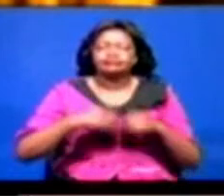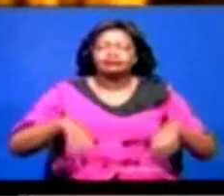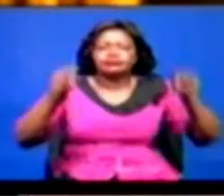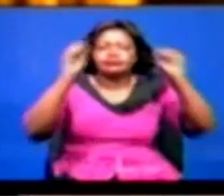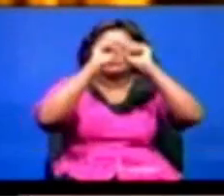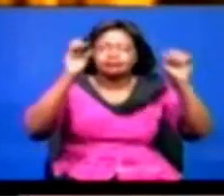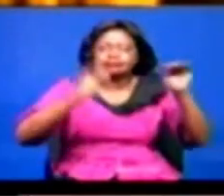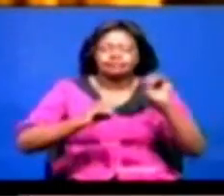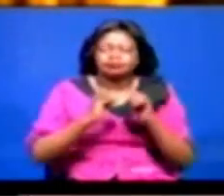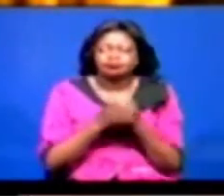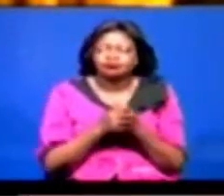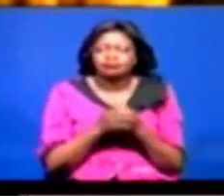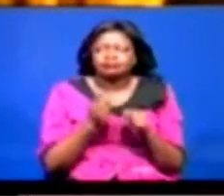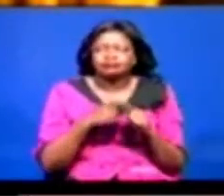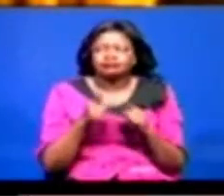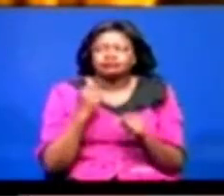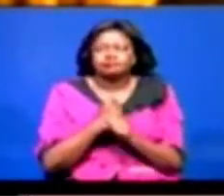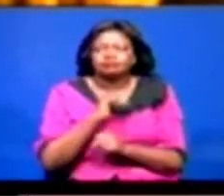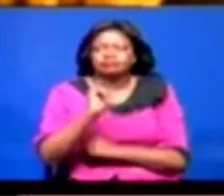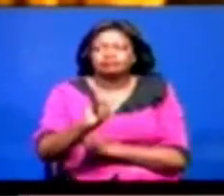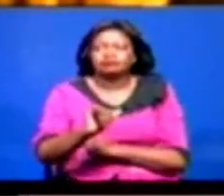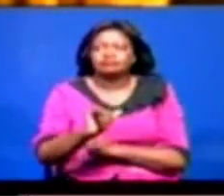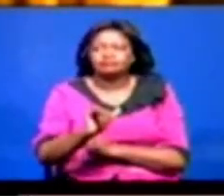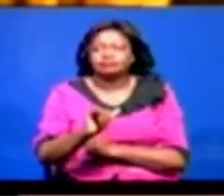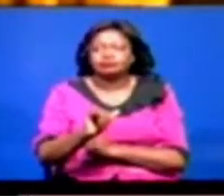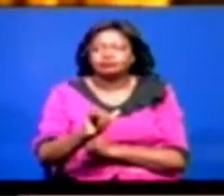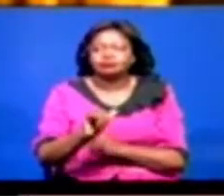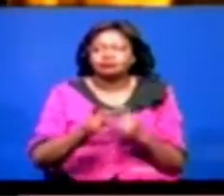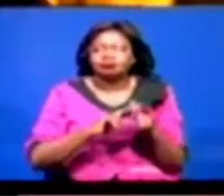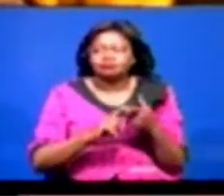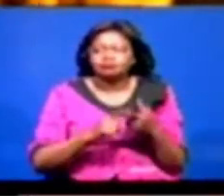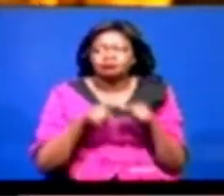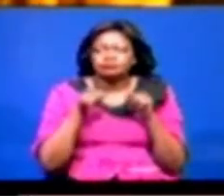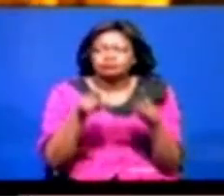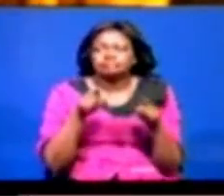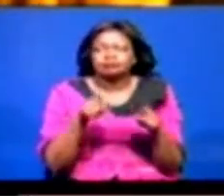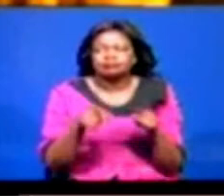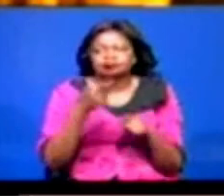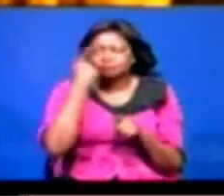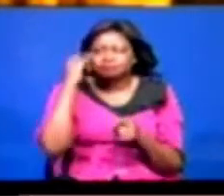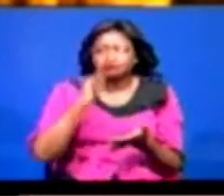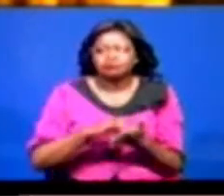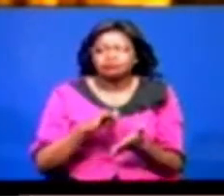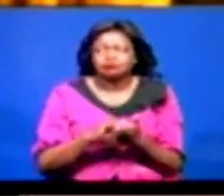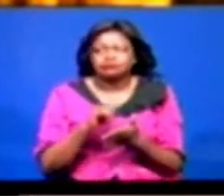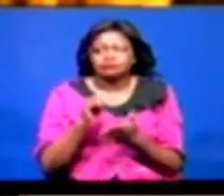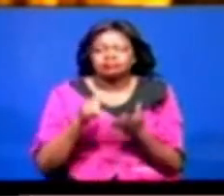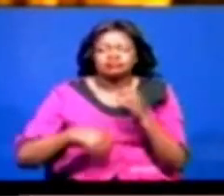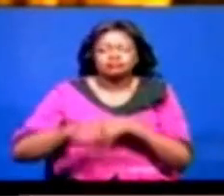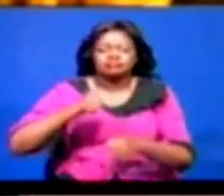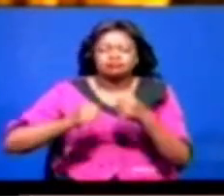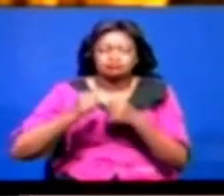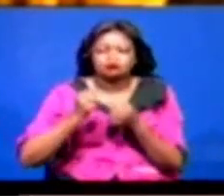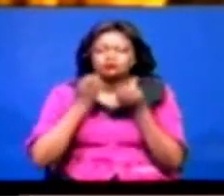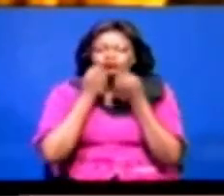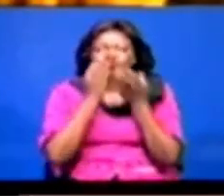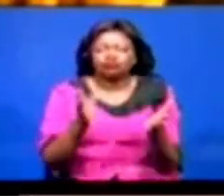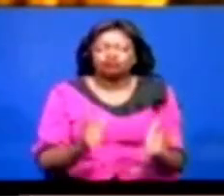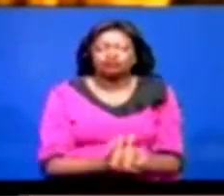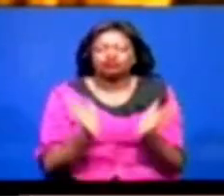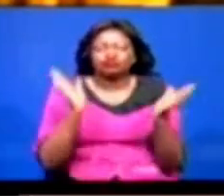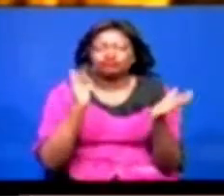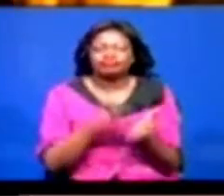yes, but he did it. And he is being criticized for that very act of informing the public